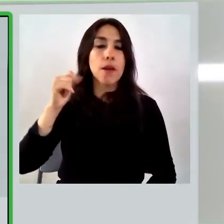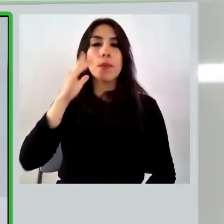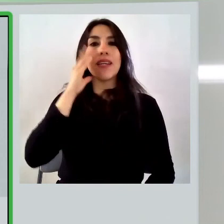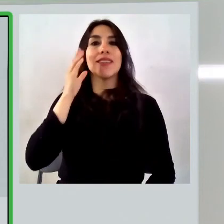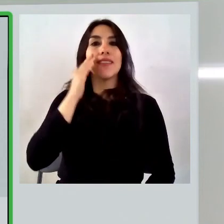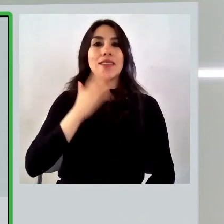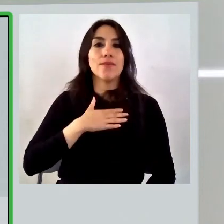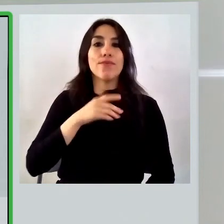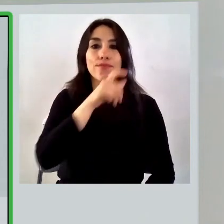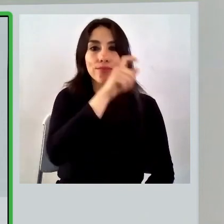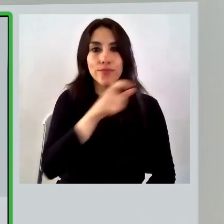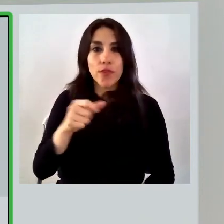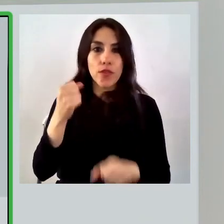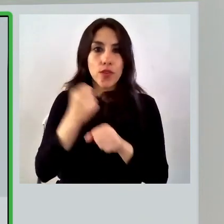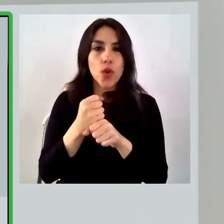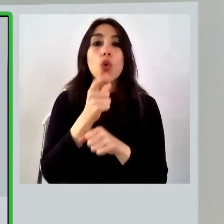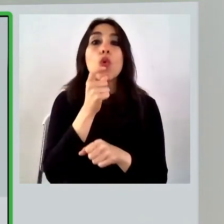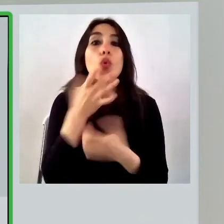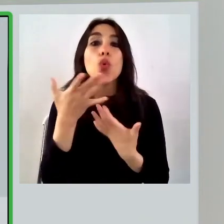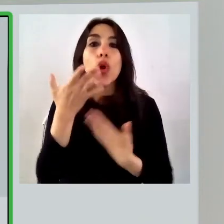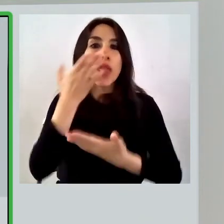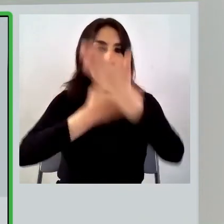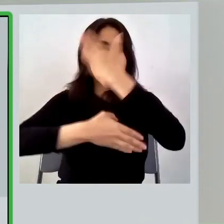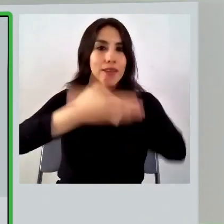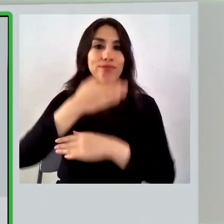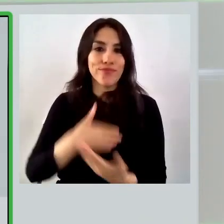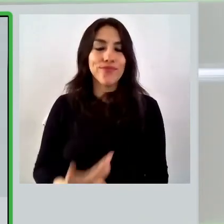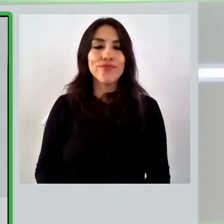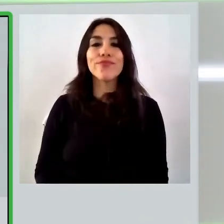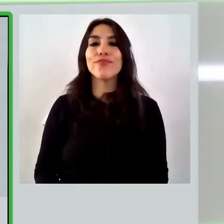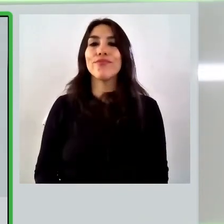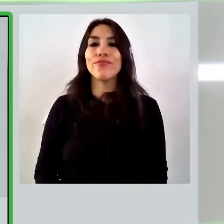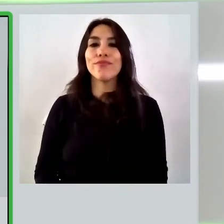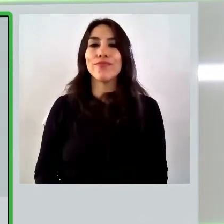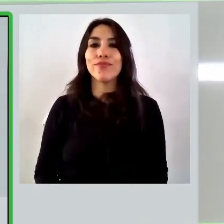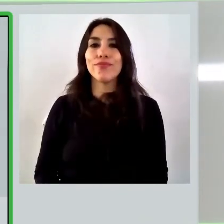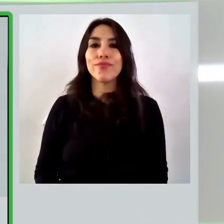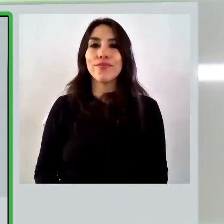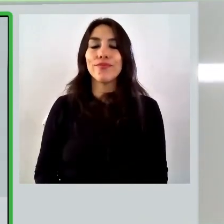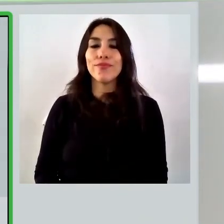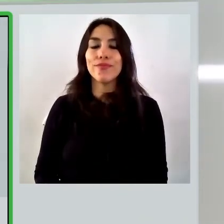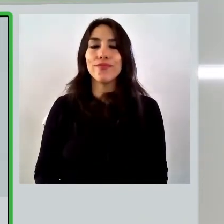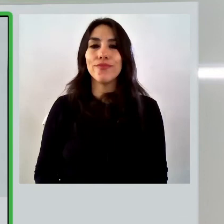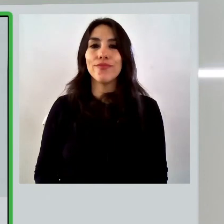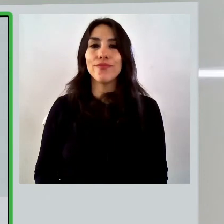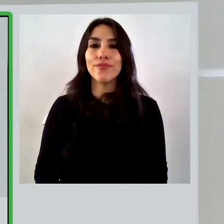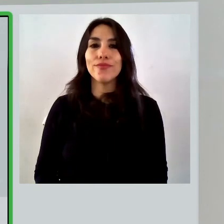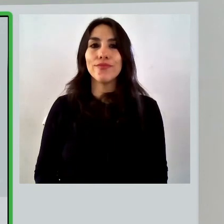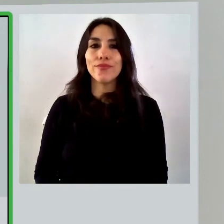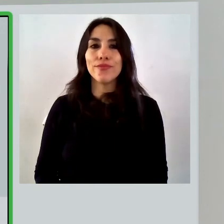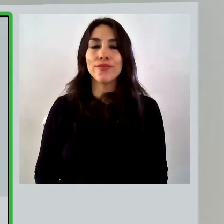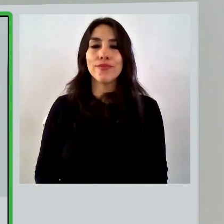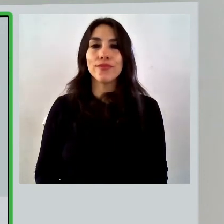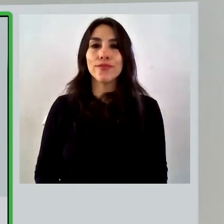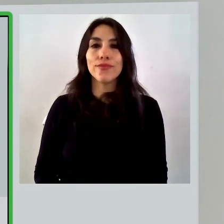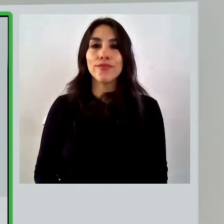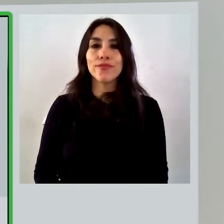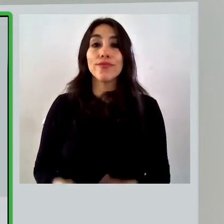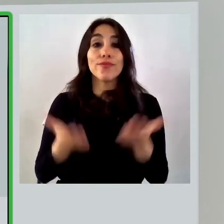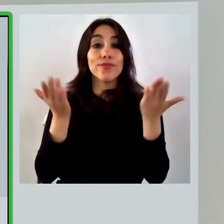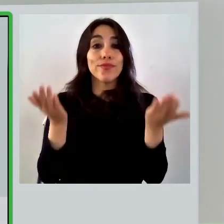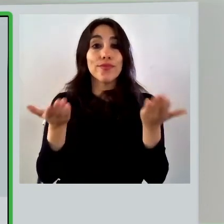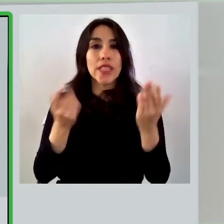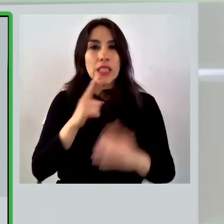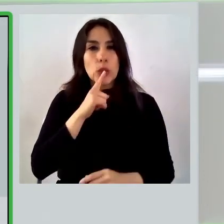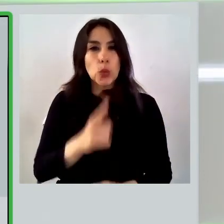side, where psychological safety is paramount to the person with disability who has